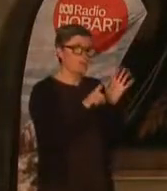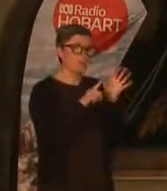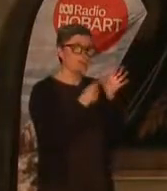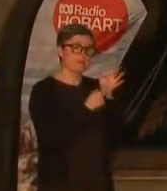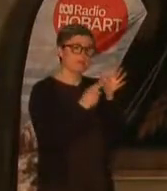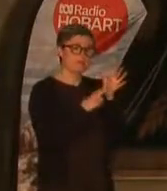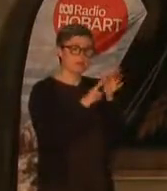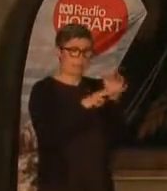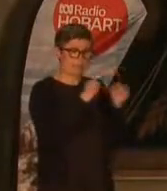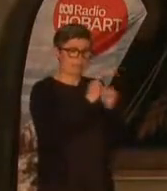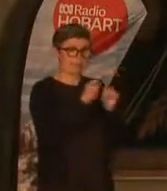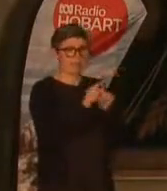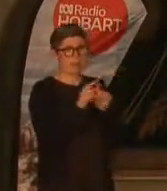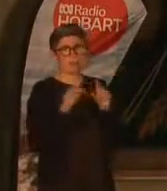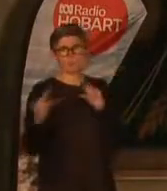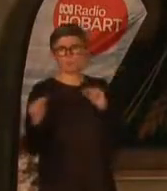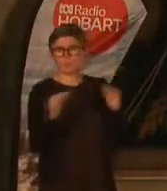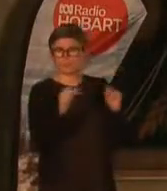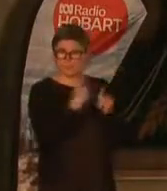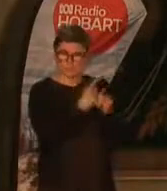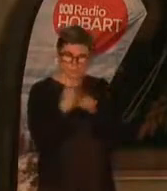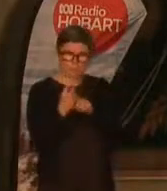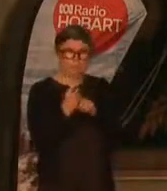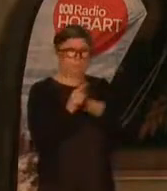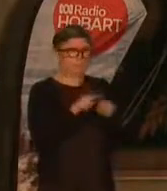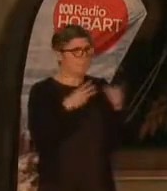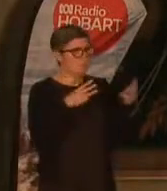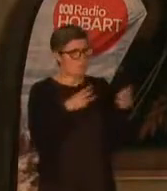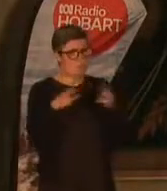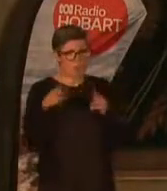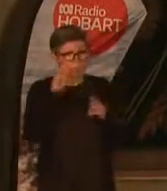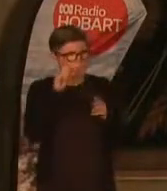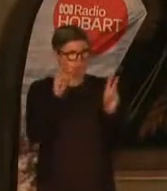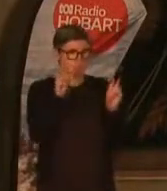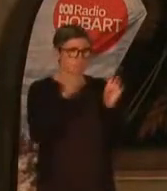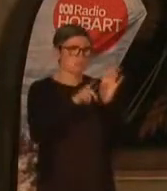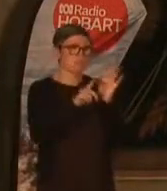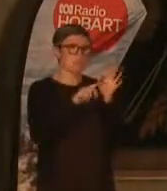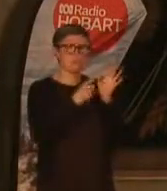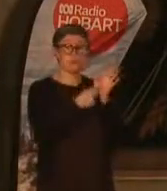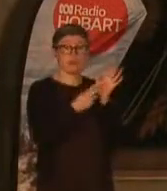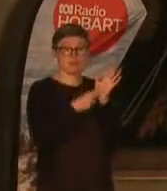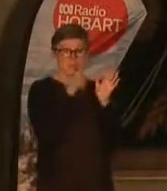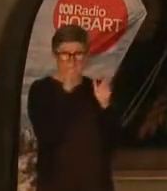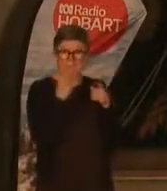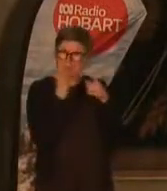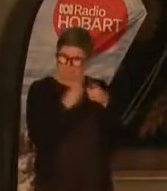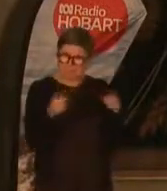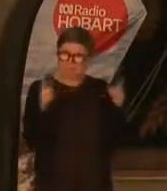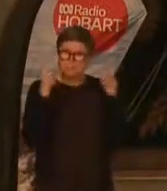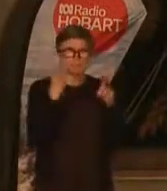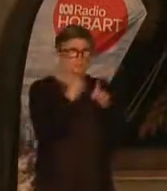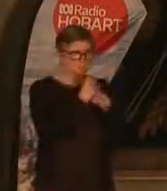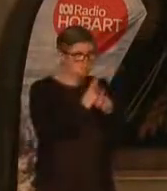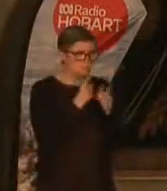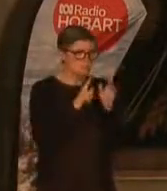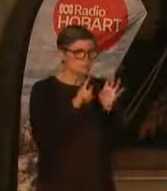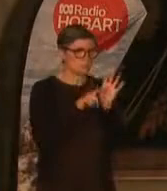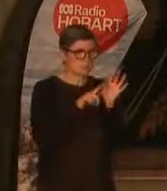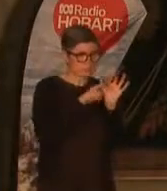have a yarn, and there are different ways that you yarn with people. So, you know, we can have an academic yarn, or we can have a, you know,